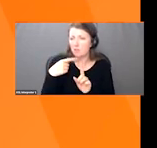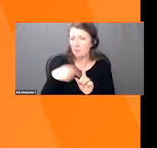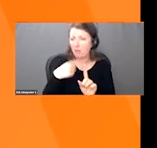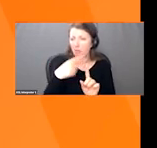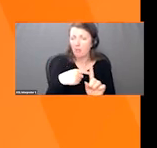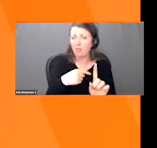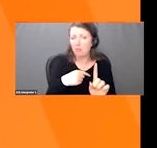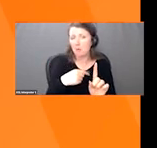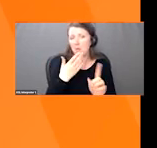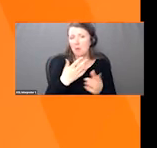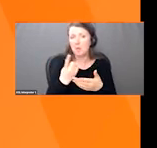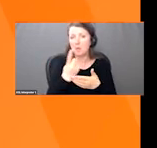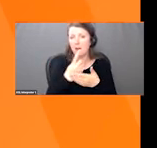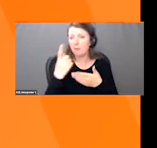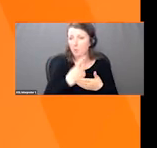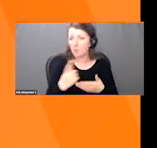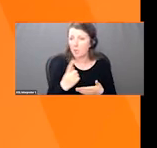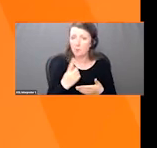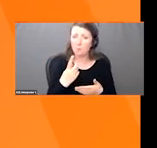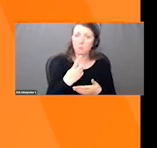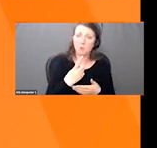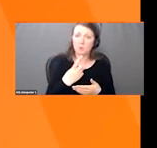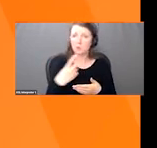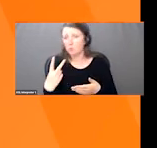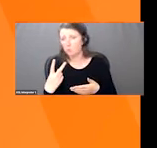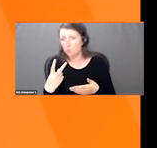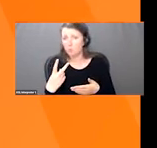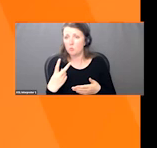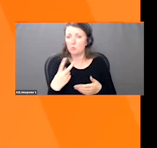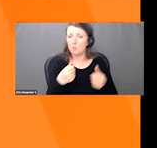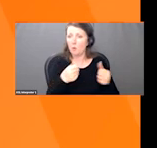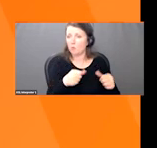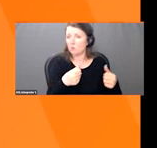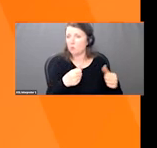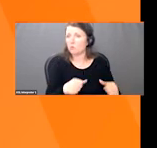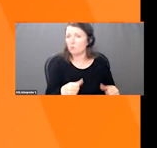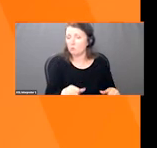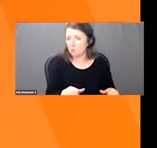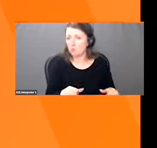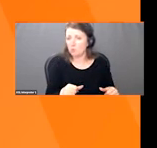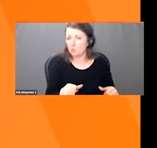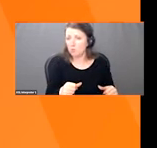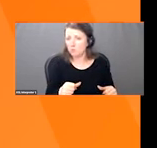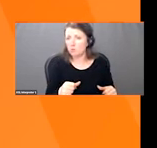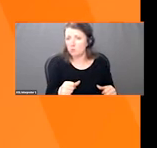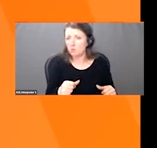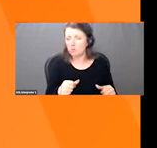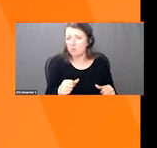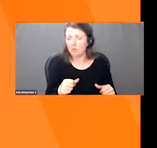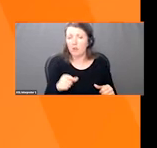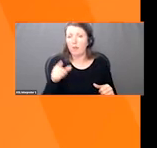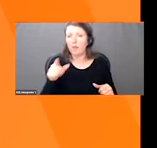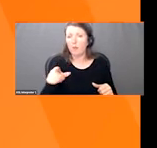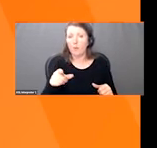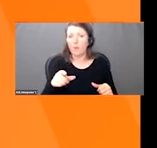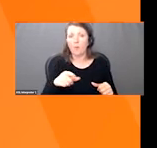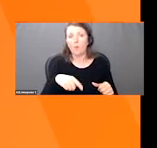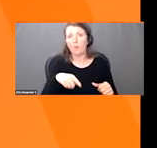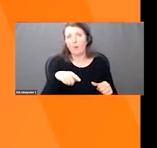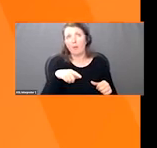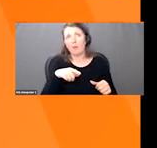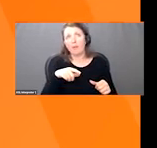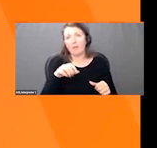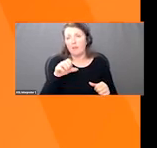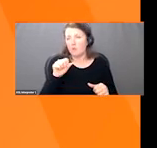would rather you invest more and get more out of it than doing the minimum and getting nothing out of it. So just being active on the